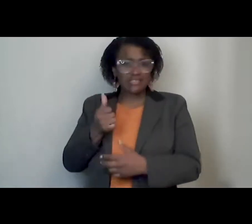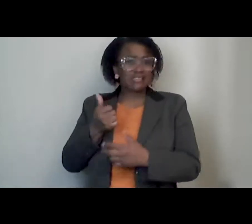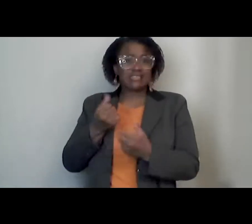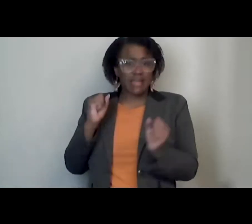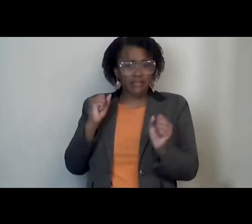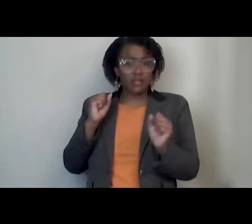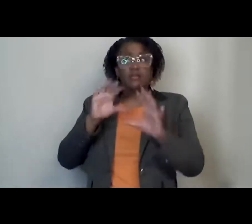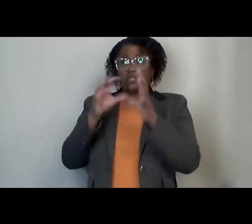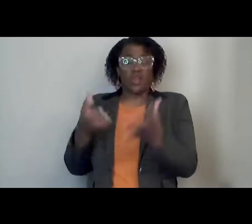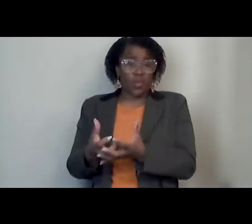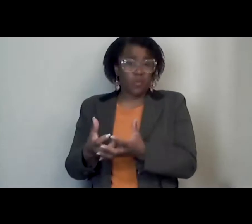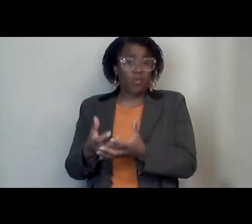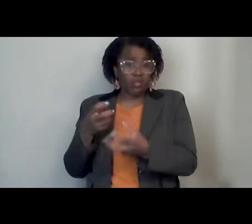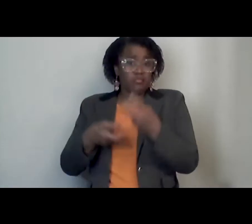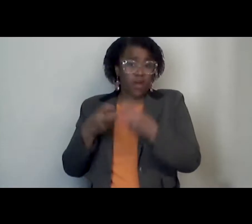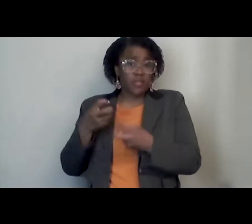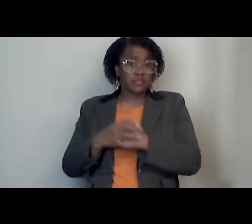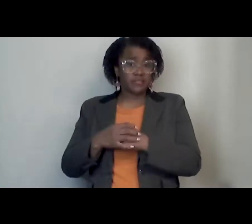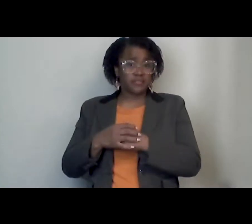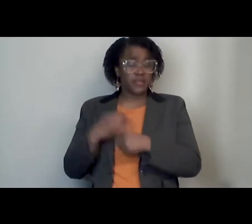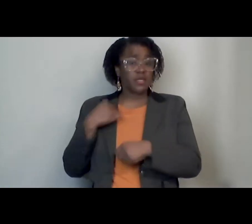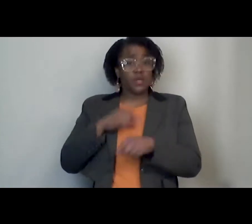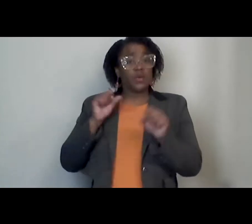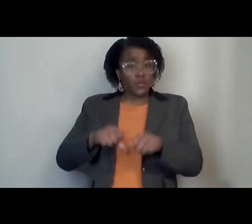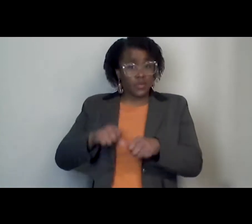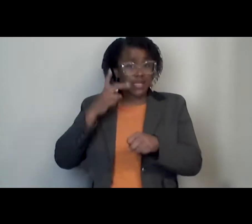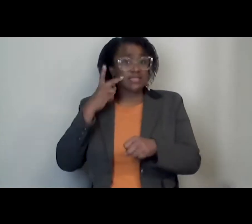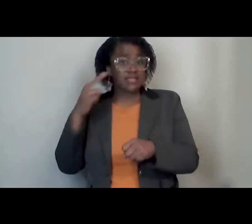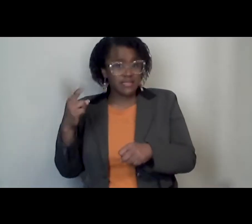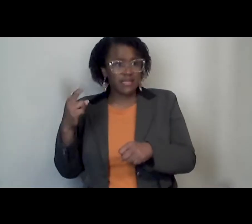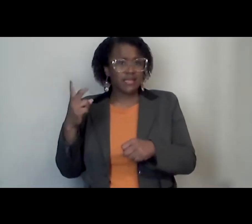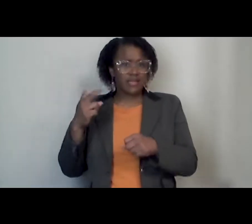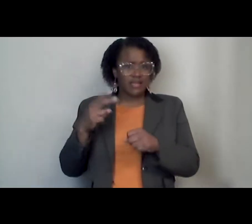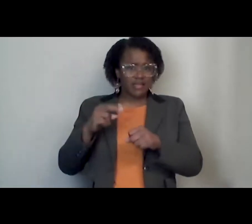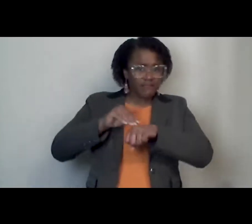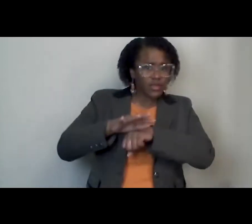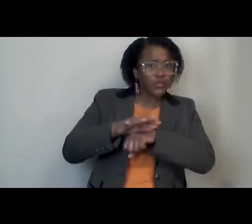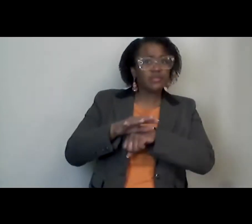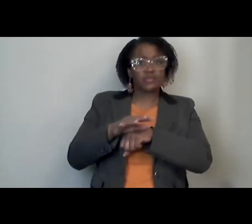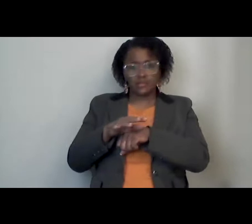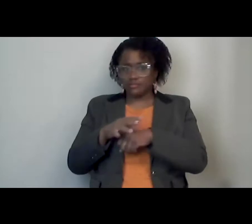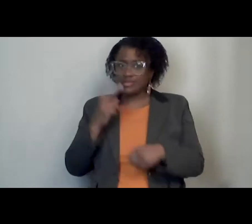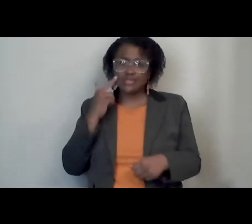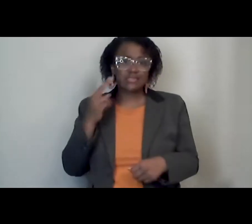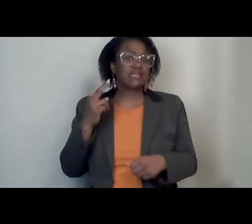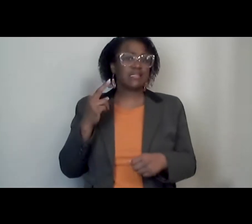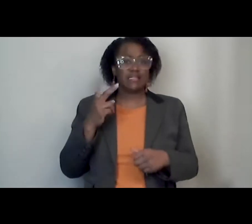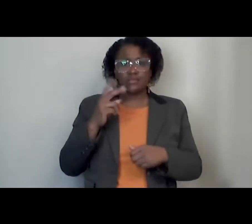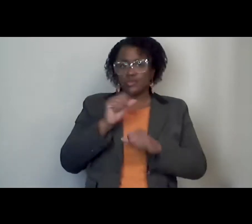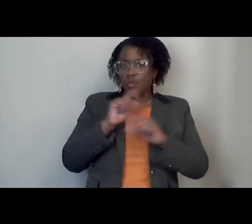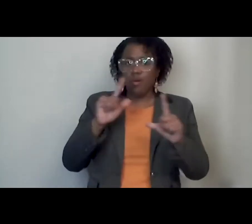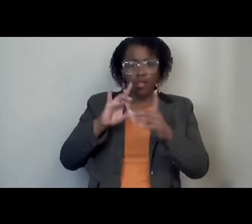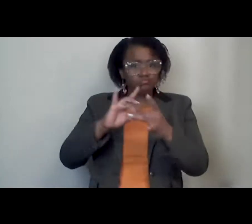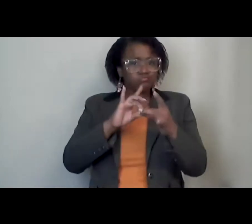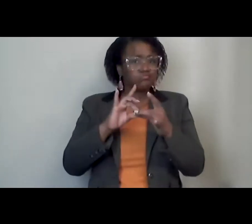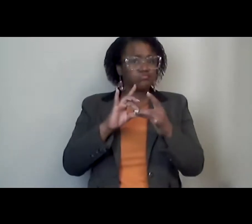scale. And we can, see these in two instances, both interrelated.